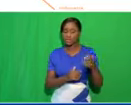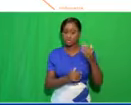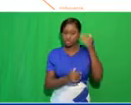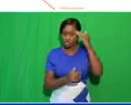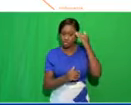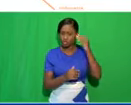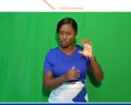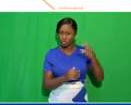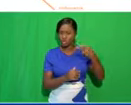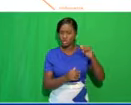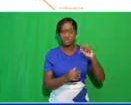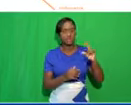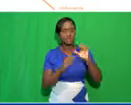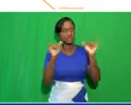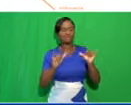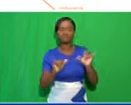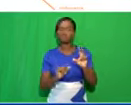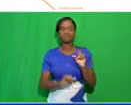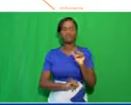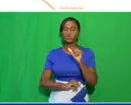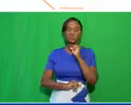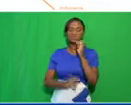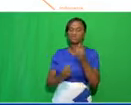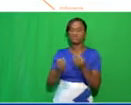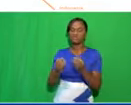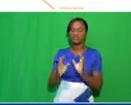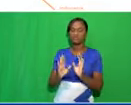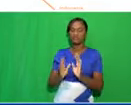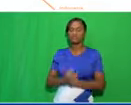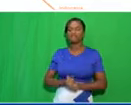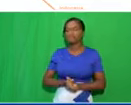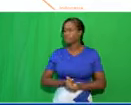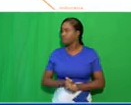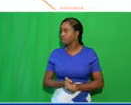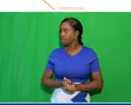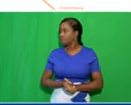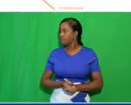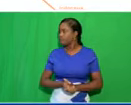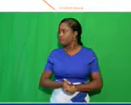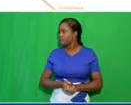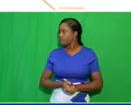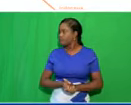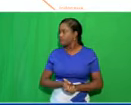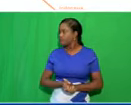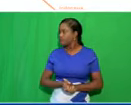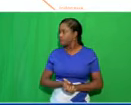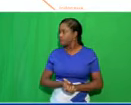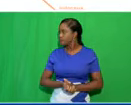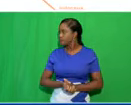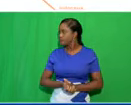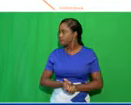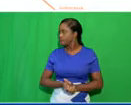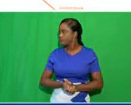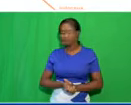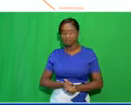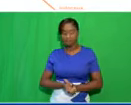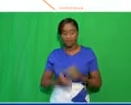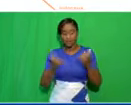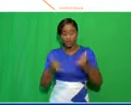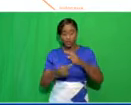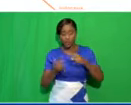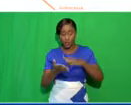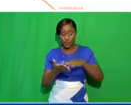system, Dr. Smith? Not that much, Professor. Yeah. I these days when I learn